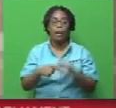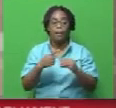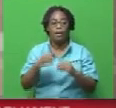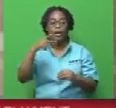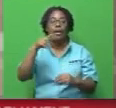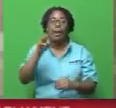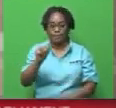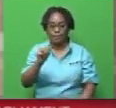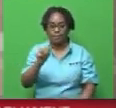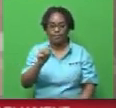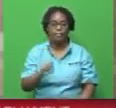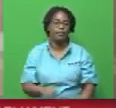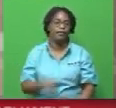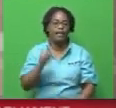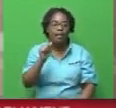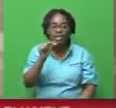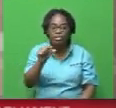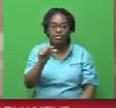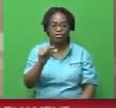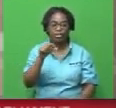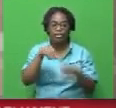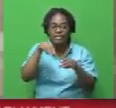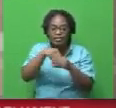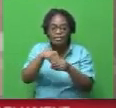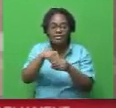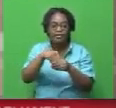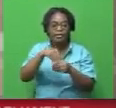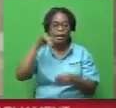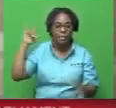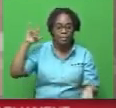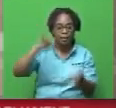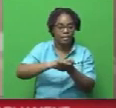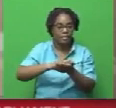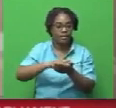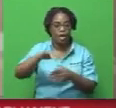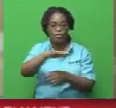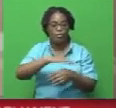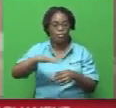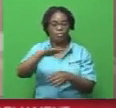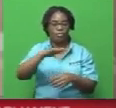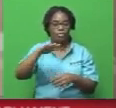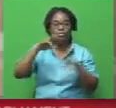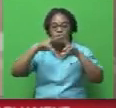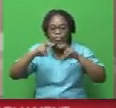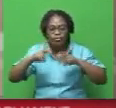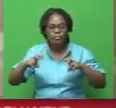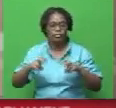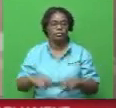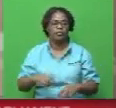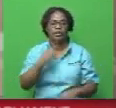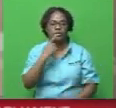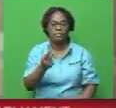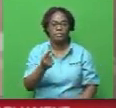General in the PRCO-1 inquiry and his influence. And what they said, the picture presented to this